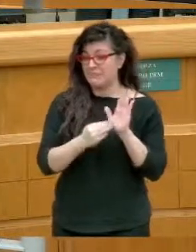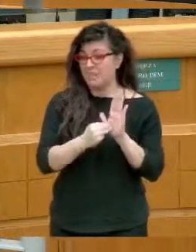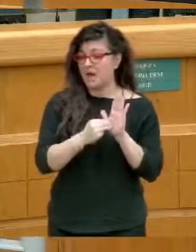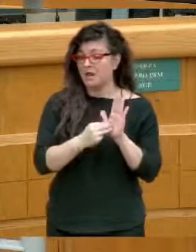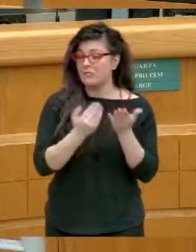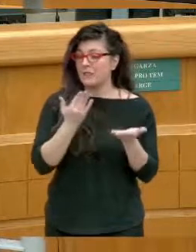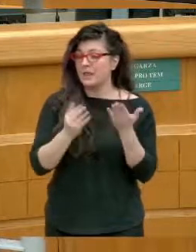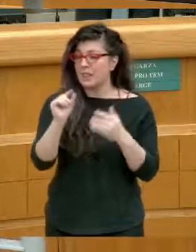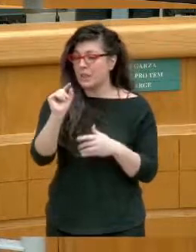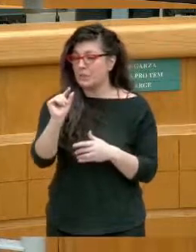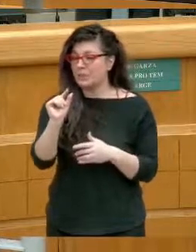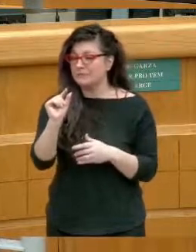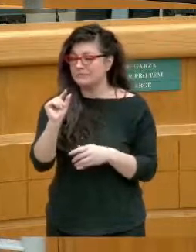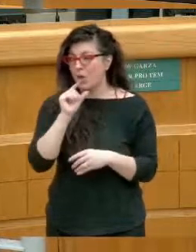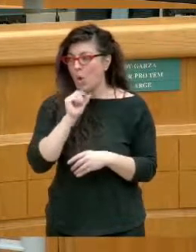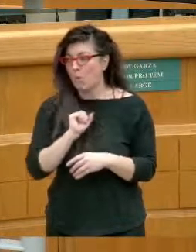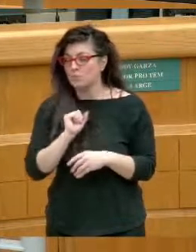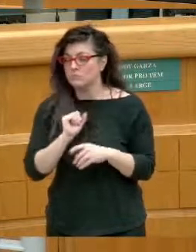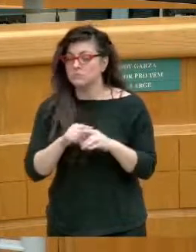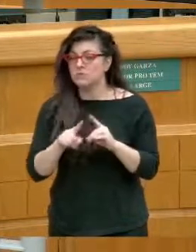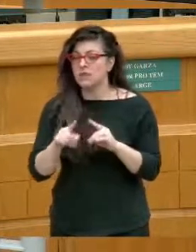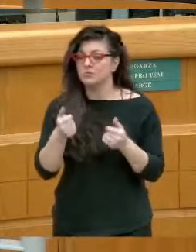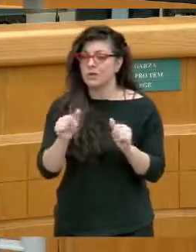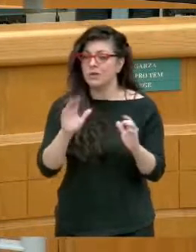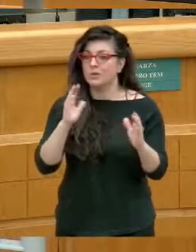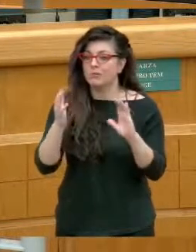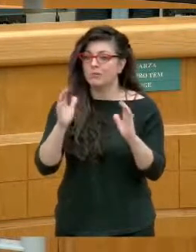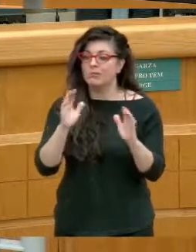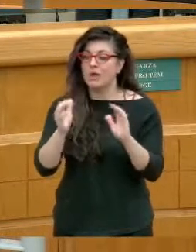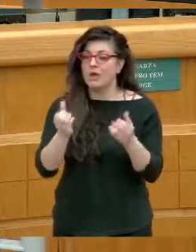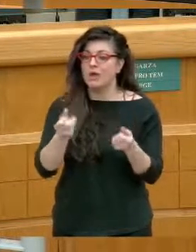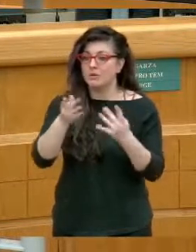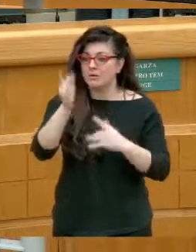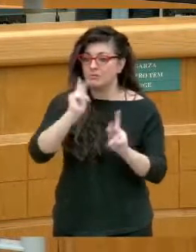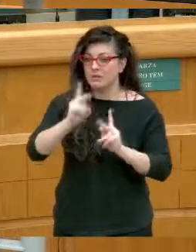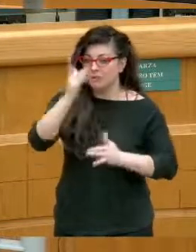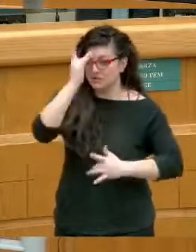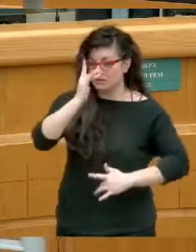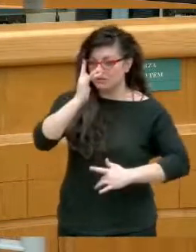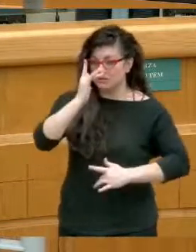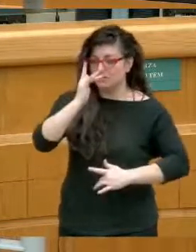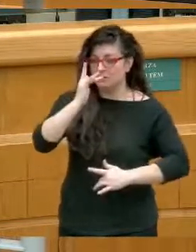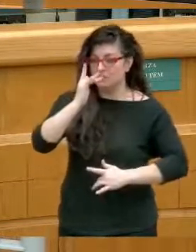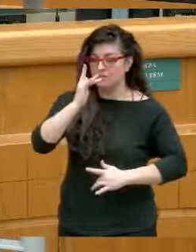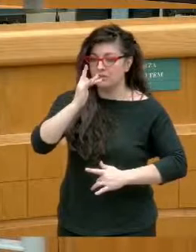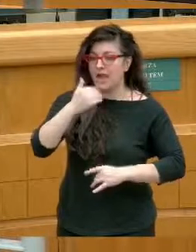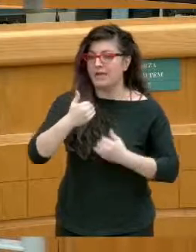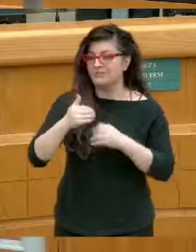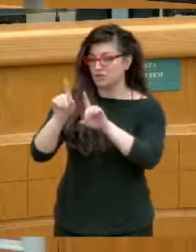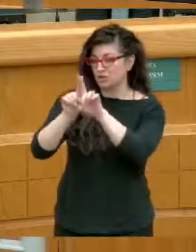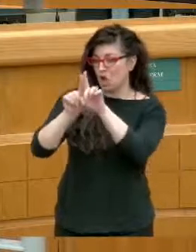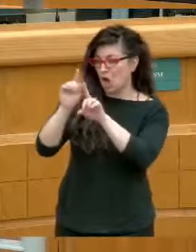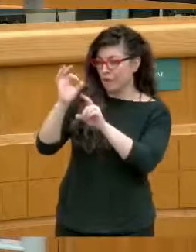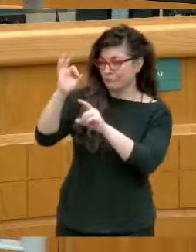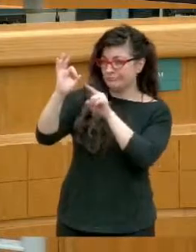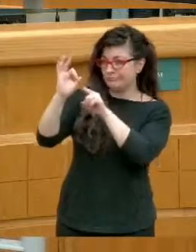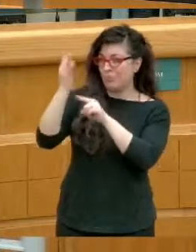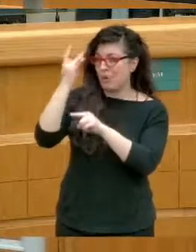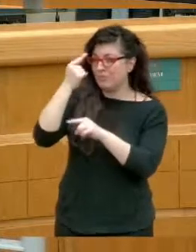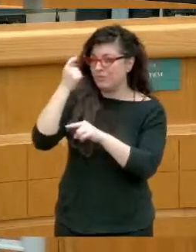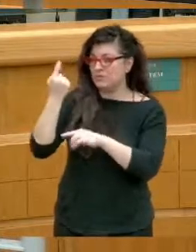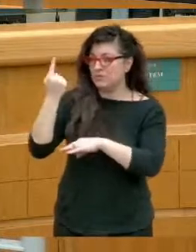the number of confirmed cases. I have the star here because this data was 1 day newer than the 236 cases for the Coastal